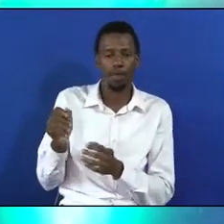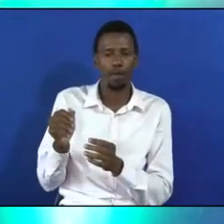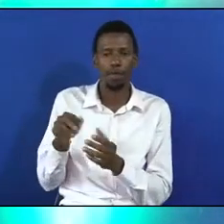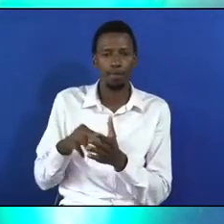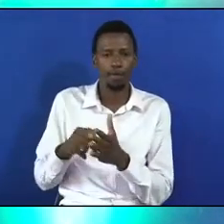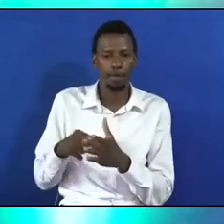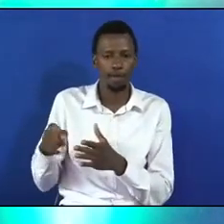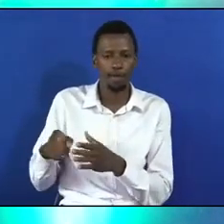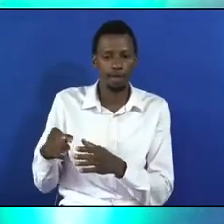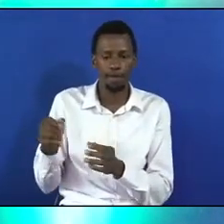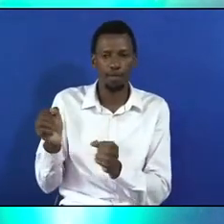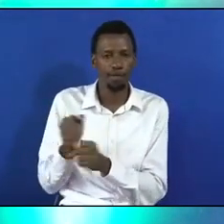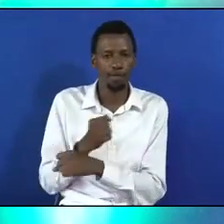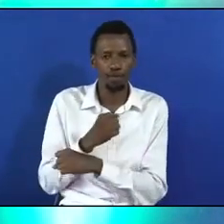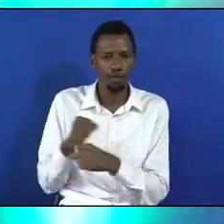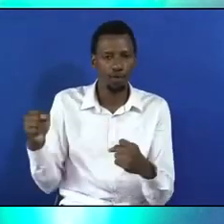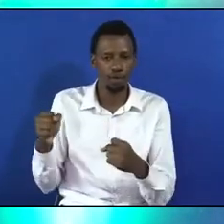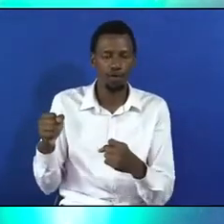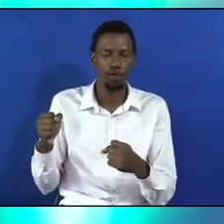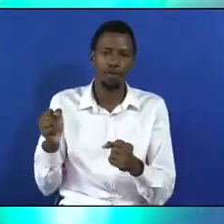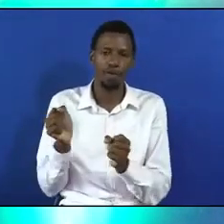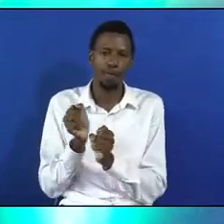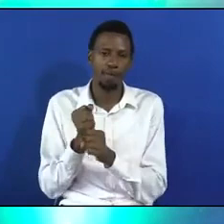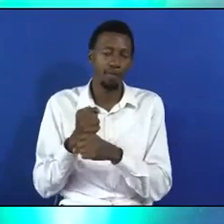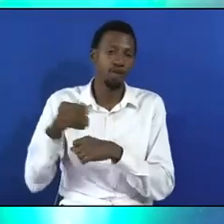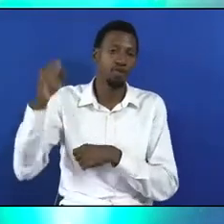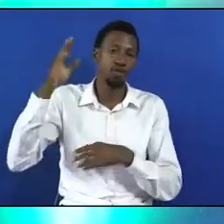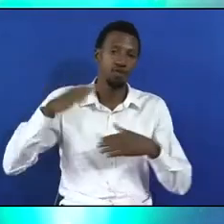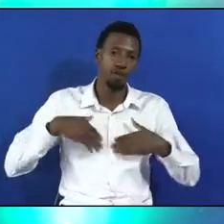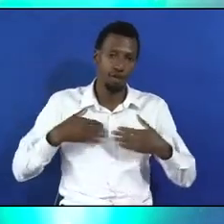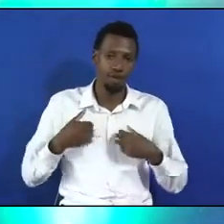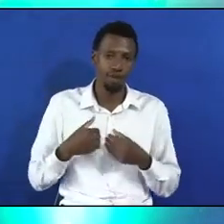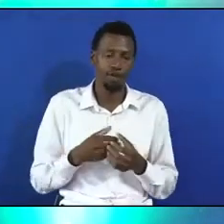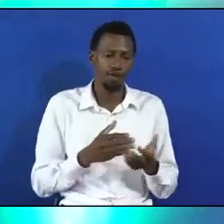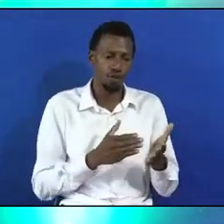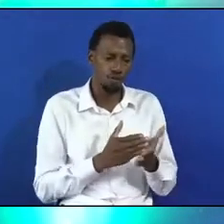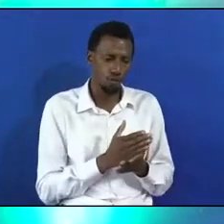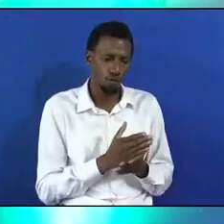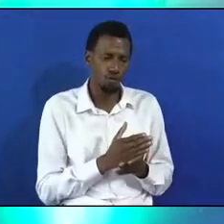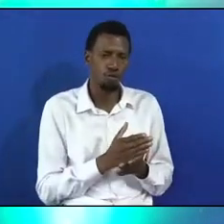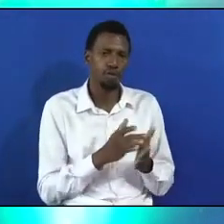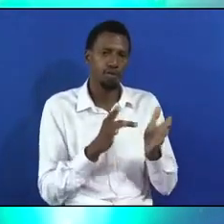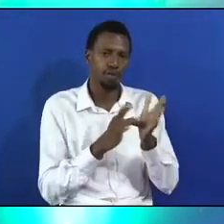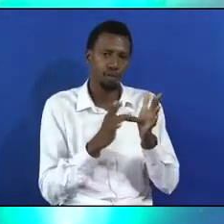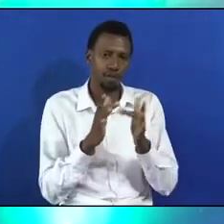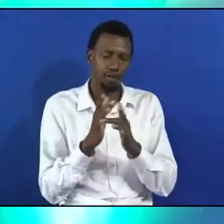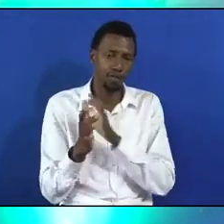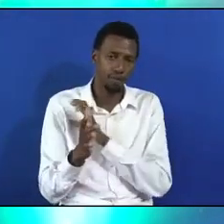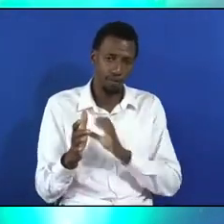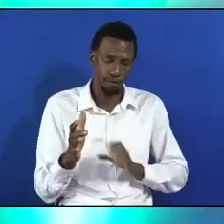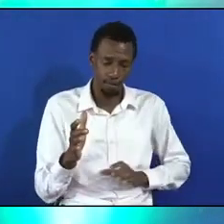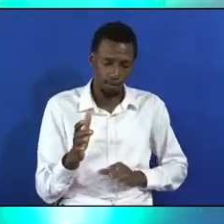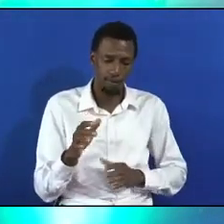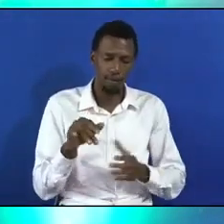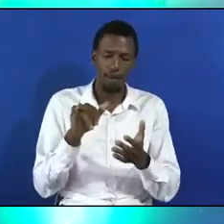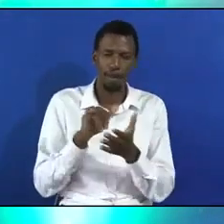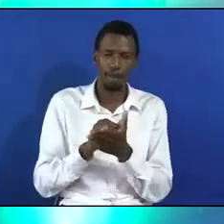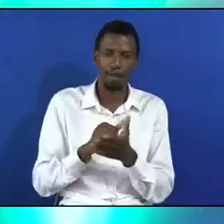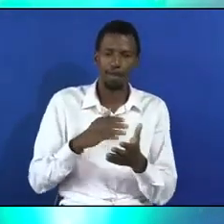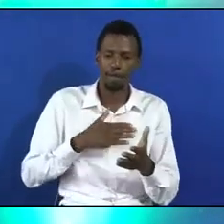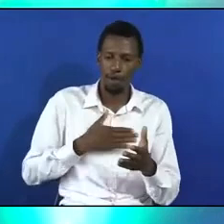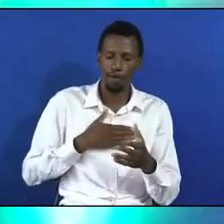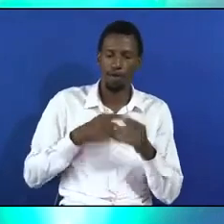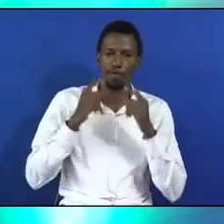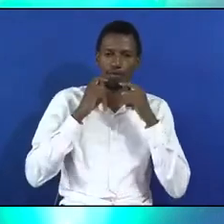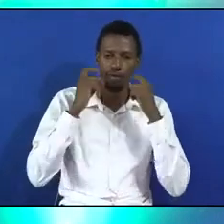bring man into favor with God. It is only through the merits of Jesus that our